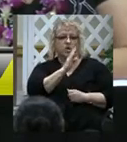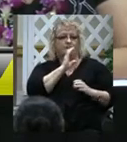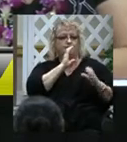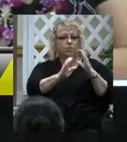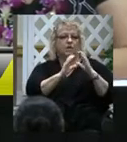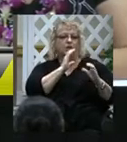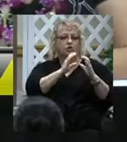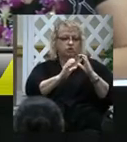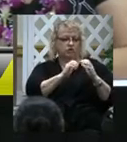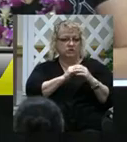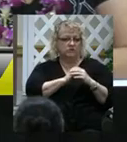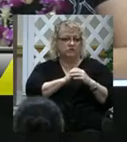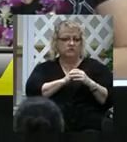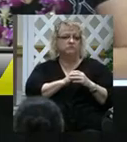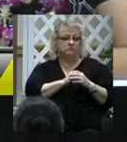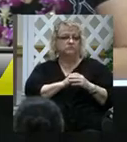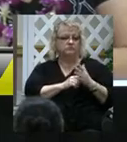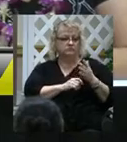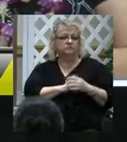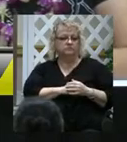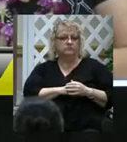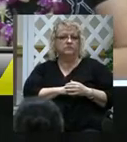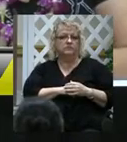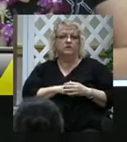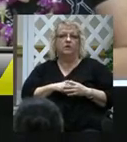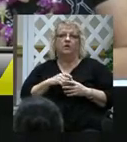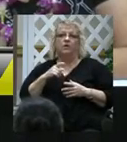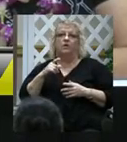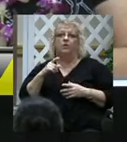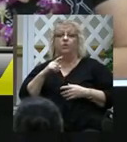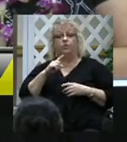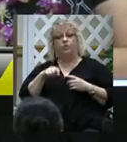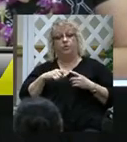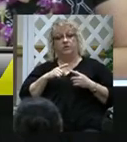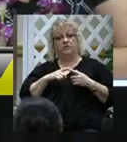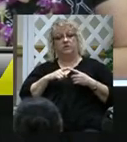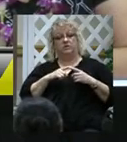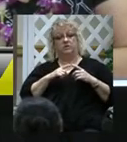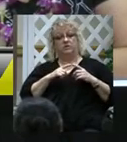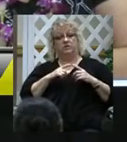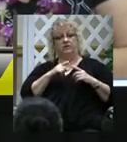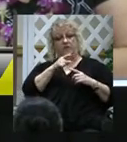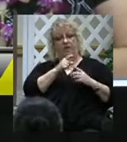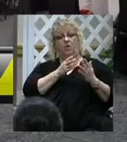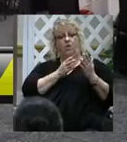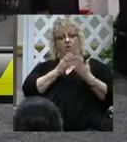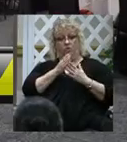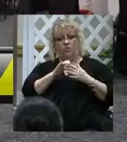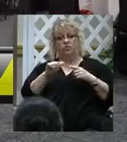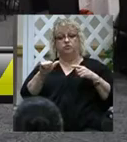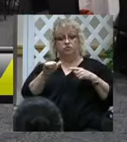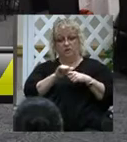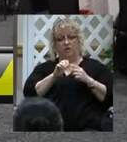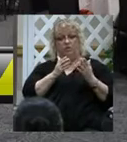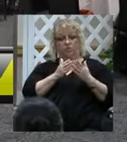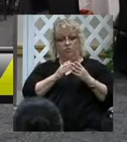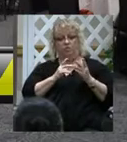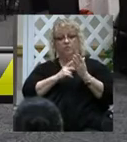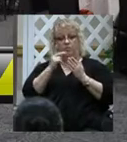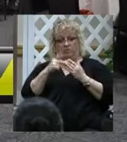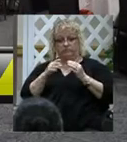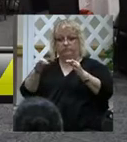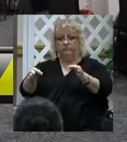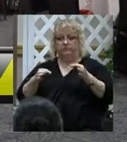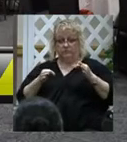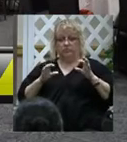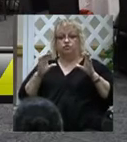communication. Yeah. And when they've been going through the program so that they're trained and they have their certificate from